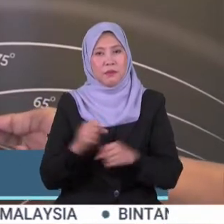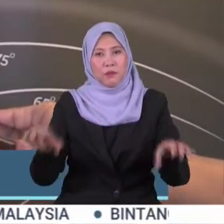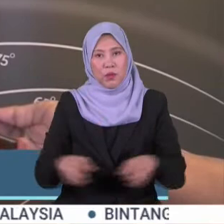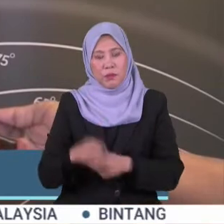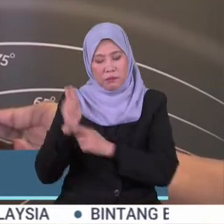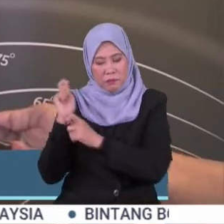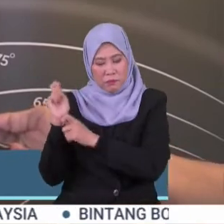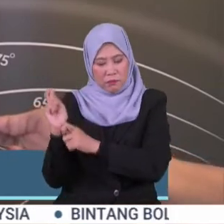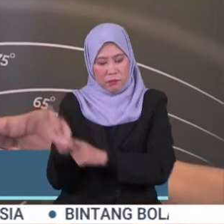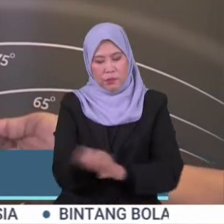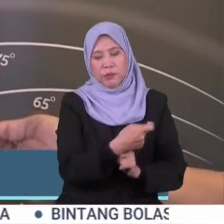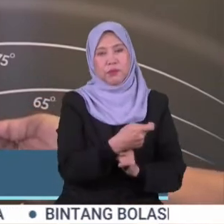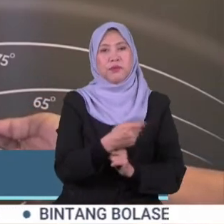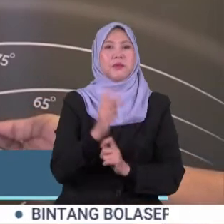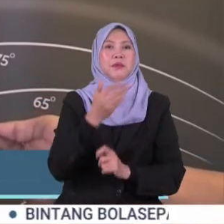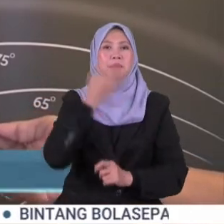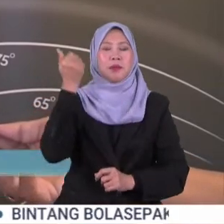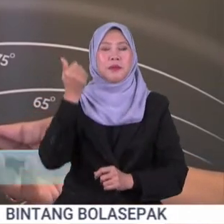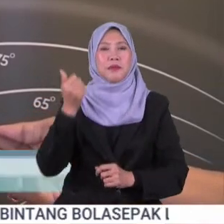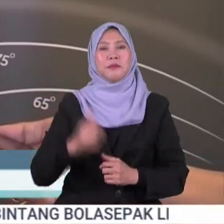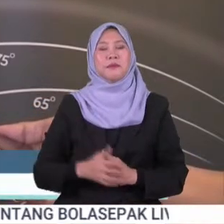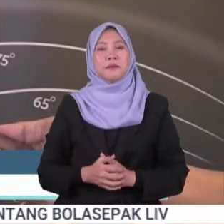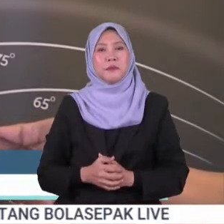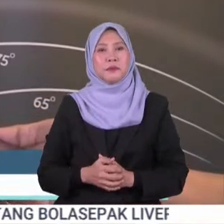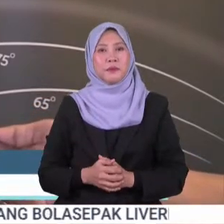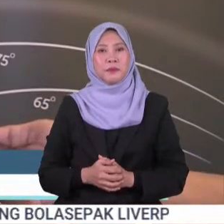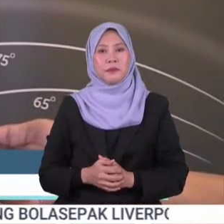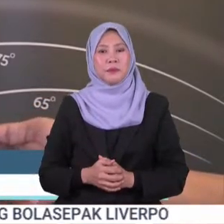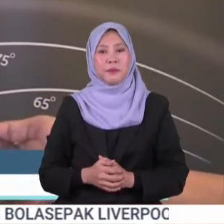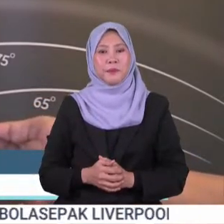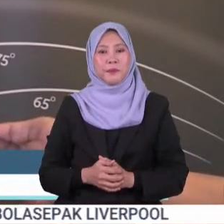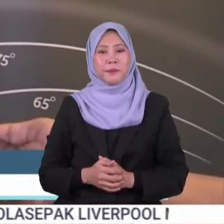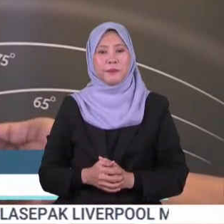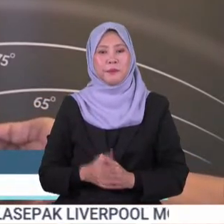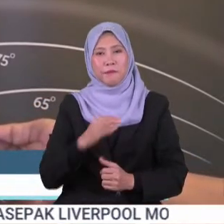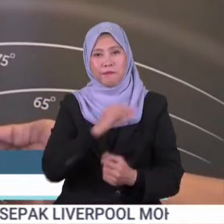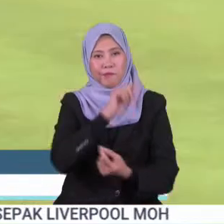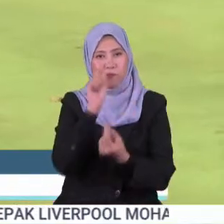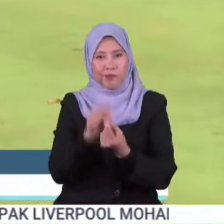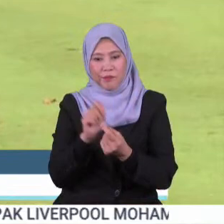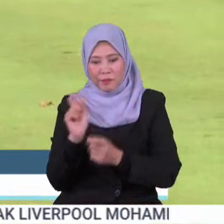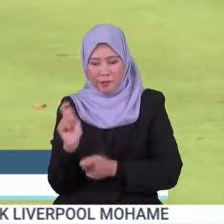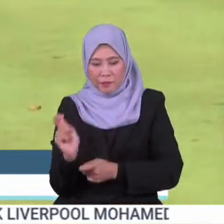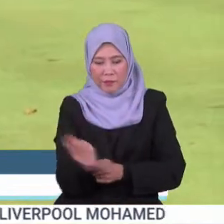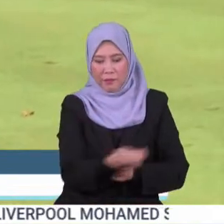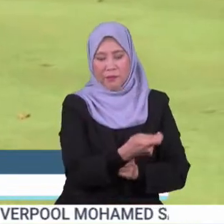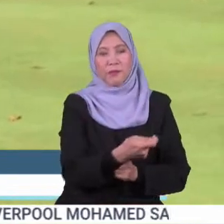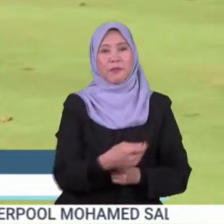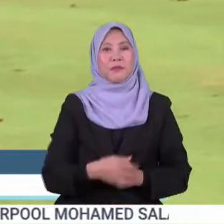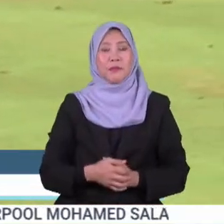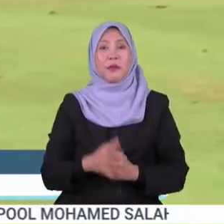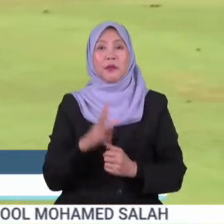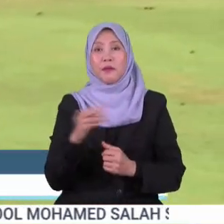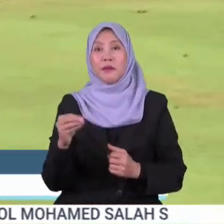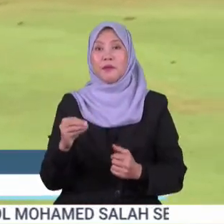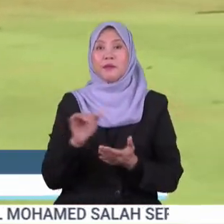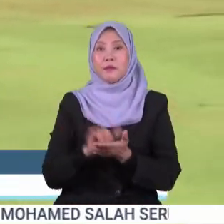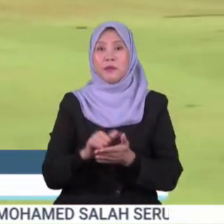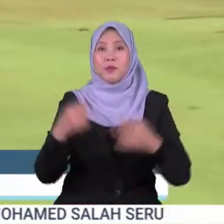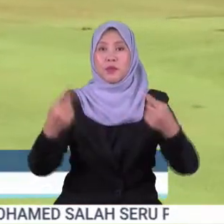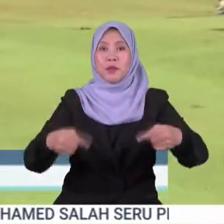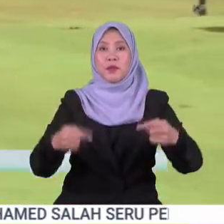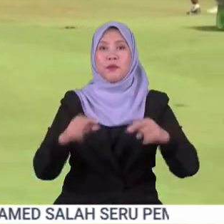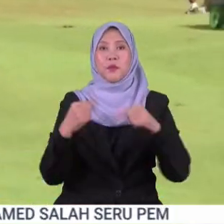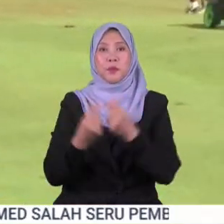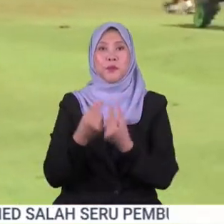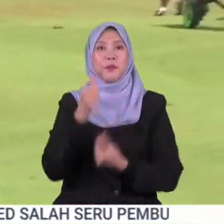to have hit a good shot in the second shot and made the putt fortunately. Sementara itu, dalam saingan